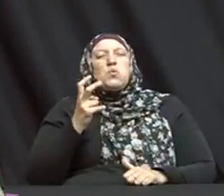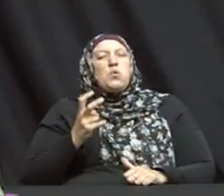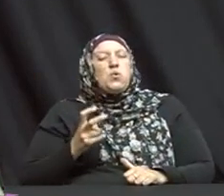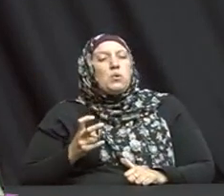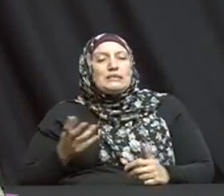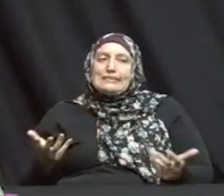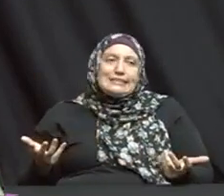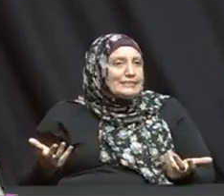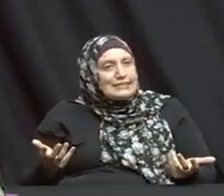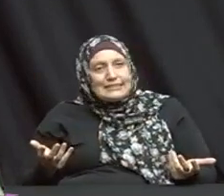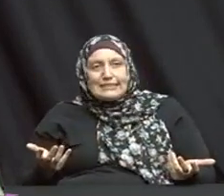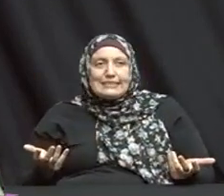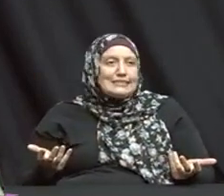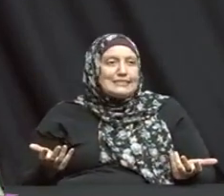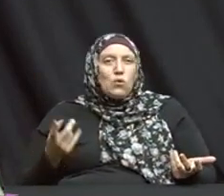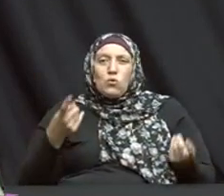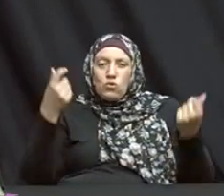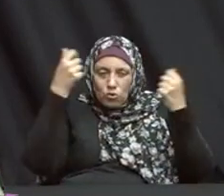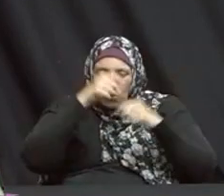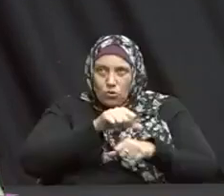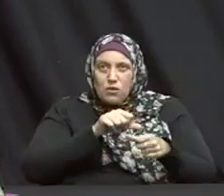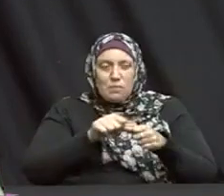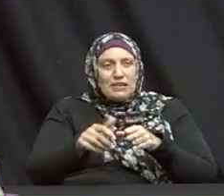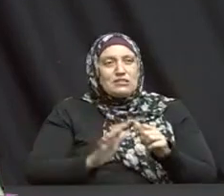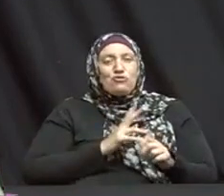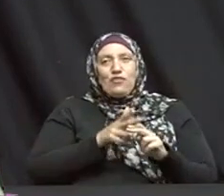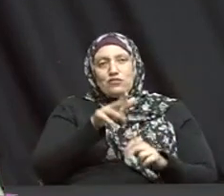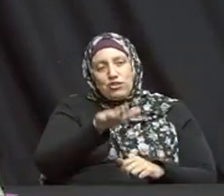and knows the best interest of the minor.